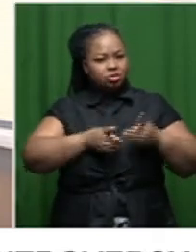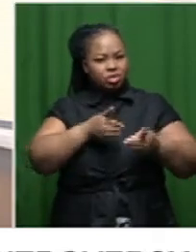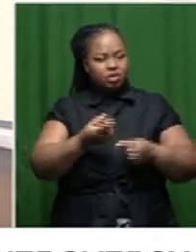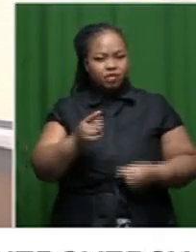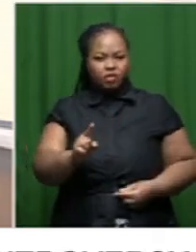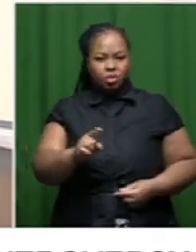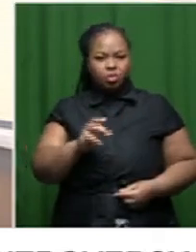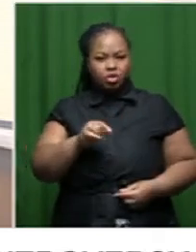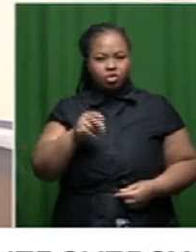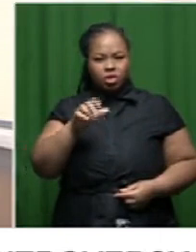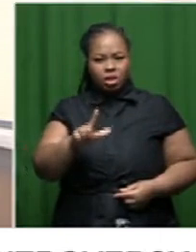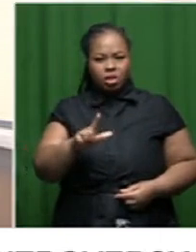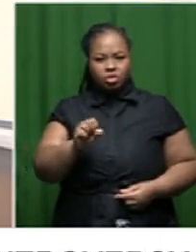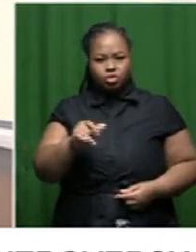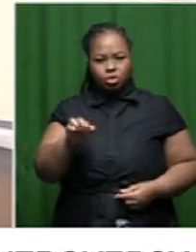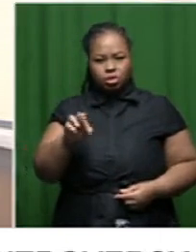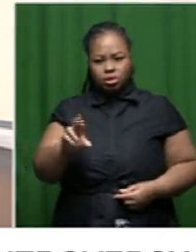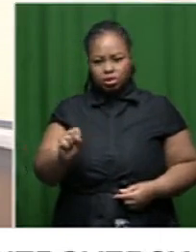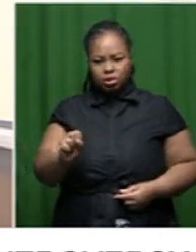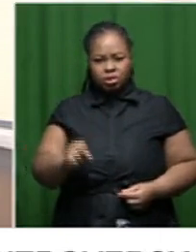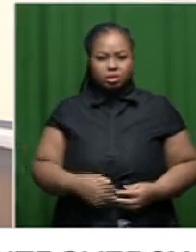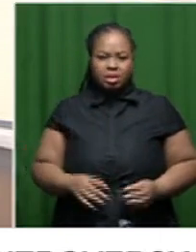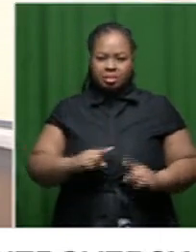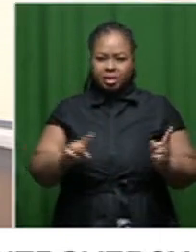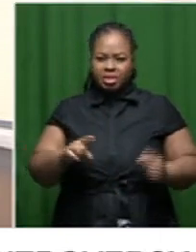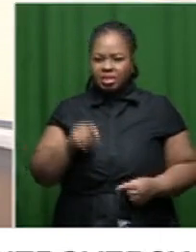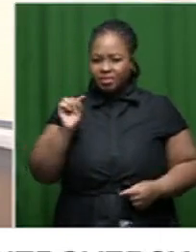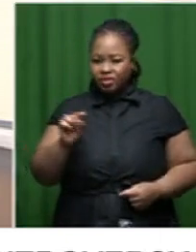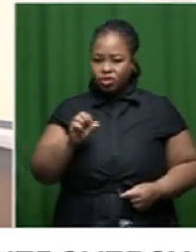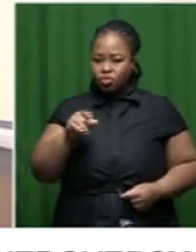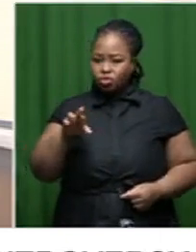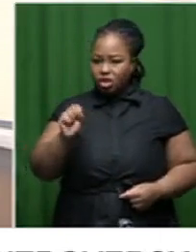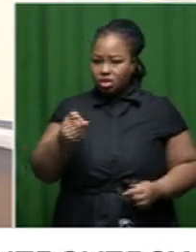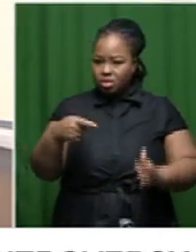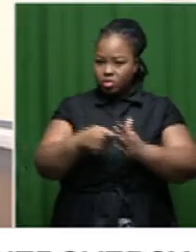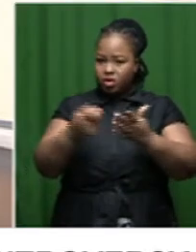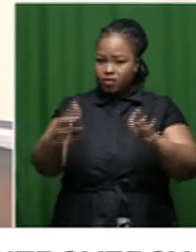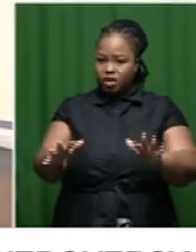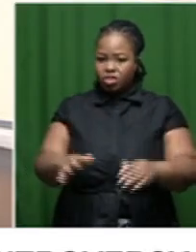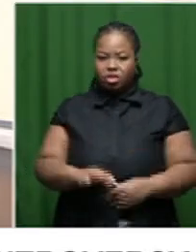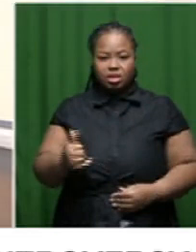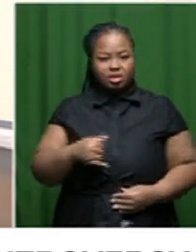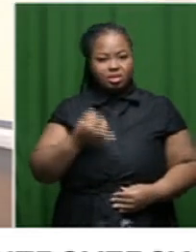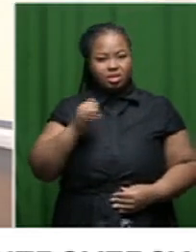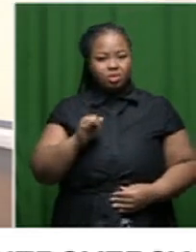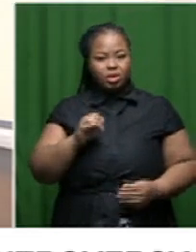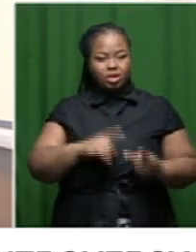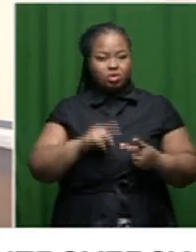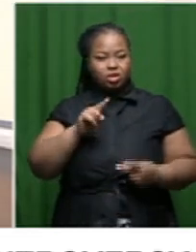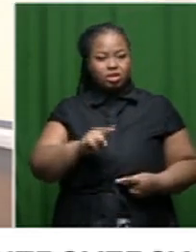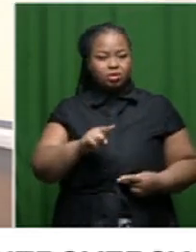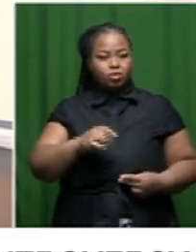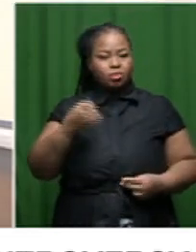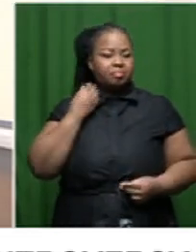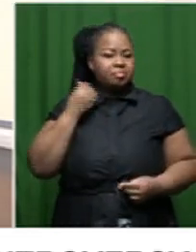is for monocryl sutures. Now, if the sutures were indeed procured, it is still a staggering 4 times